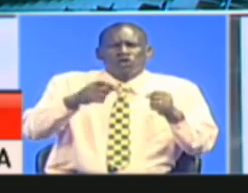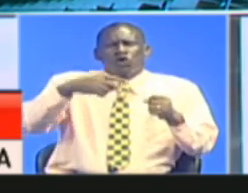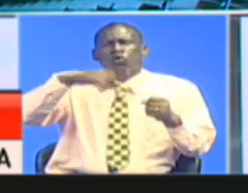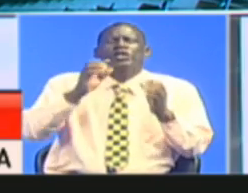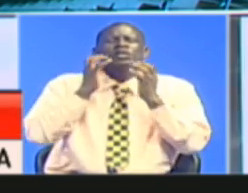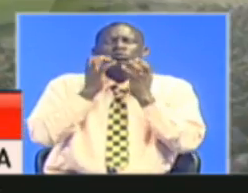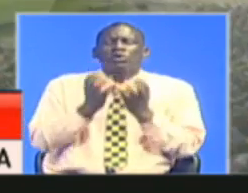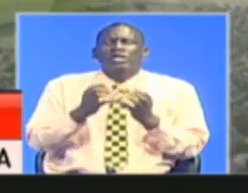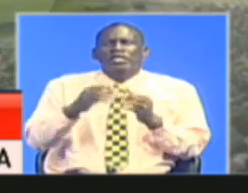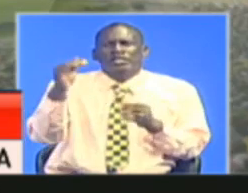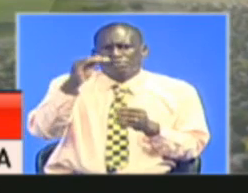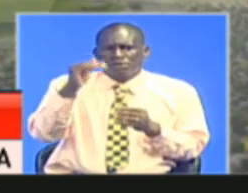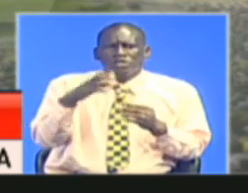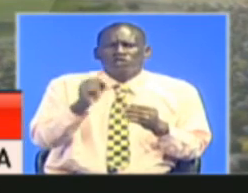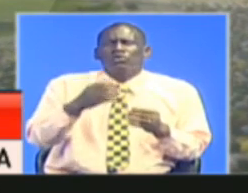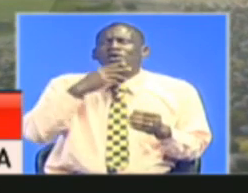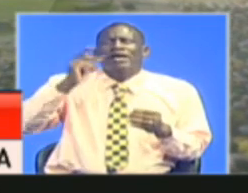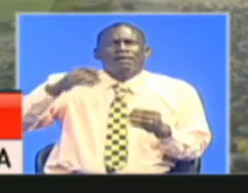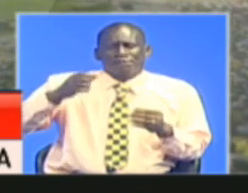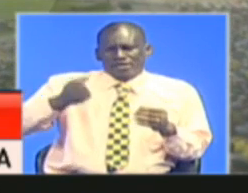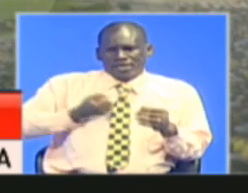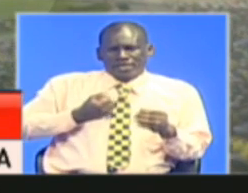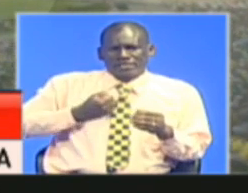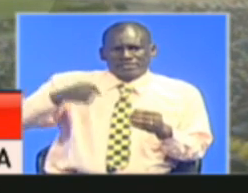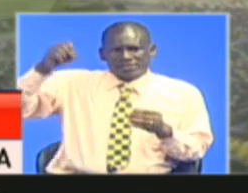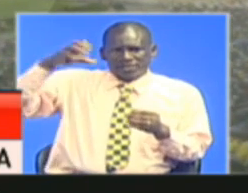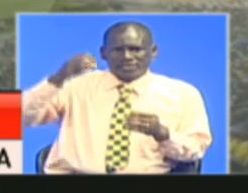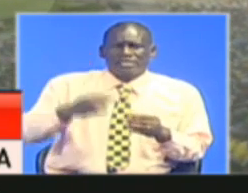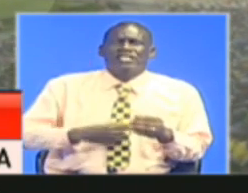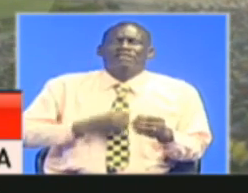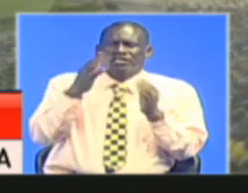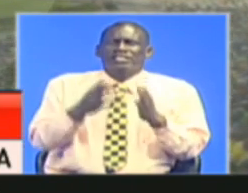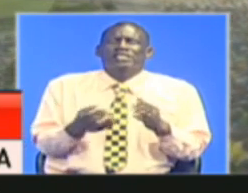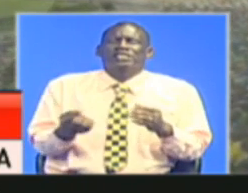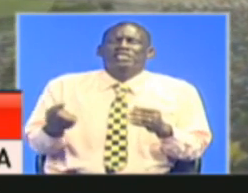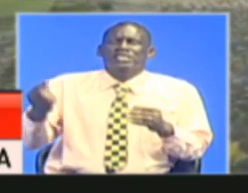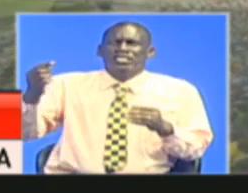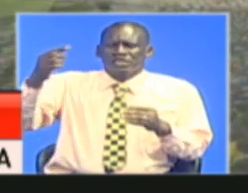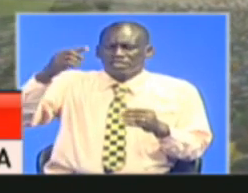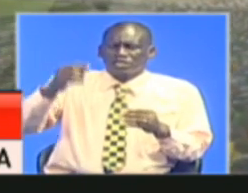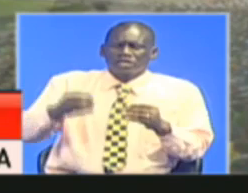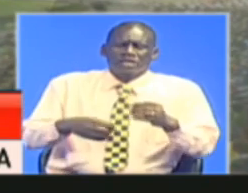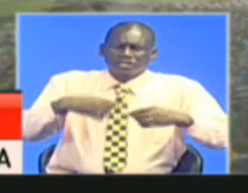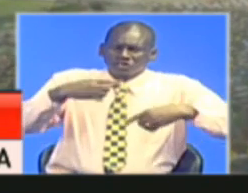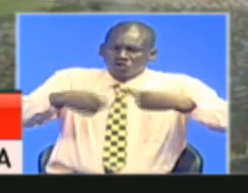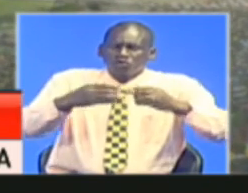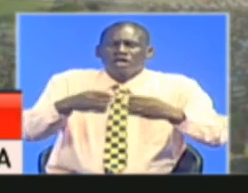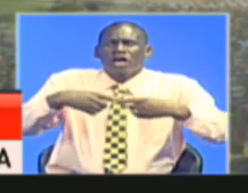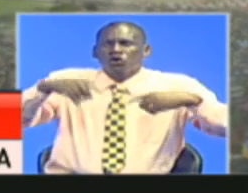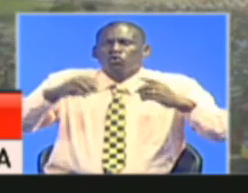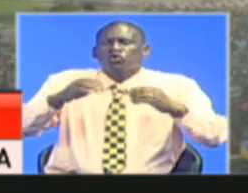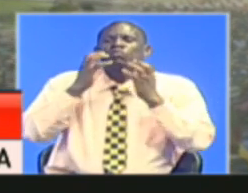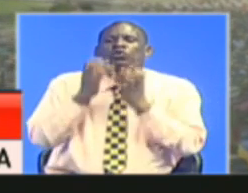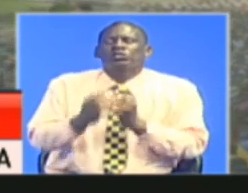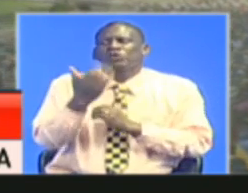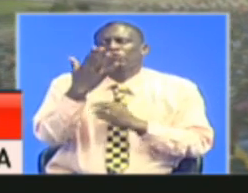Bulawayo, Zimbabwe. The Harambee Starlets, as a guest team, came from behind twice to beat Mozambique 5-2 at the Luveve